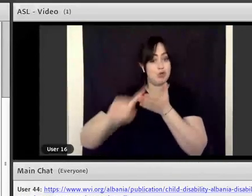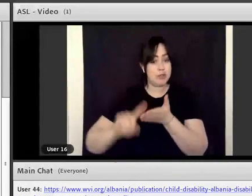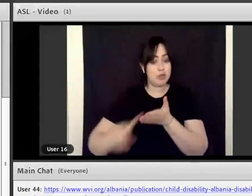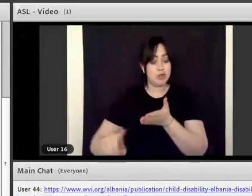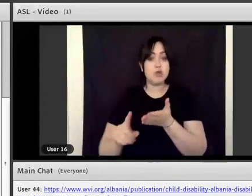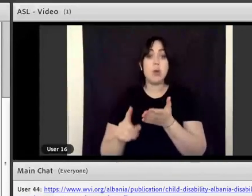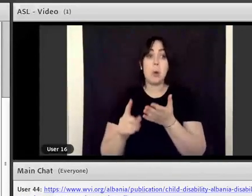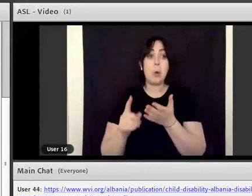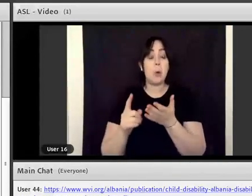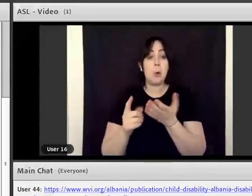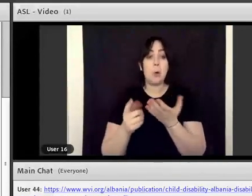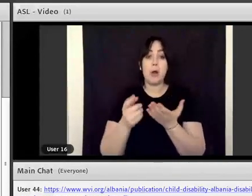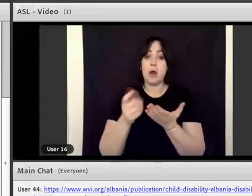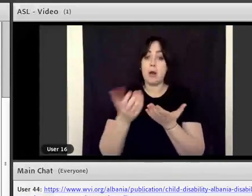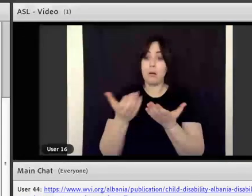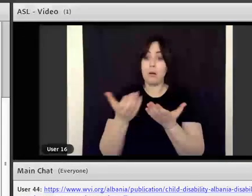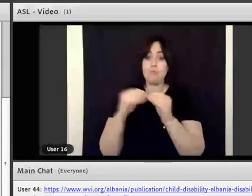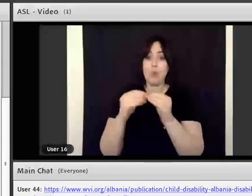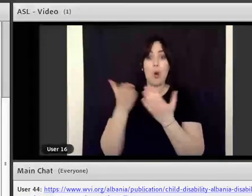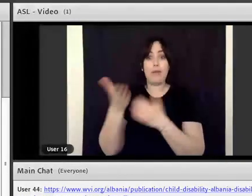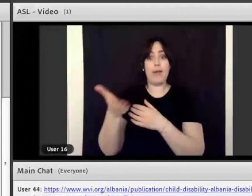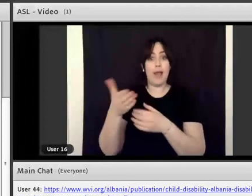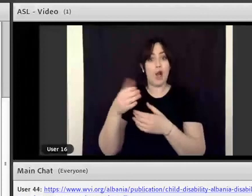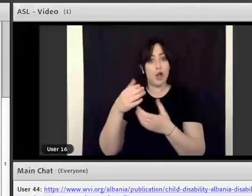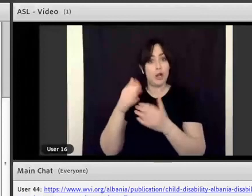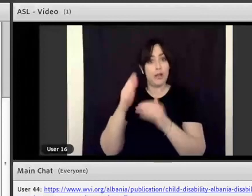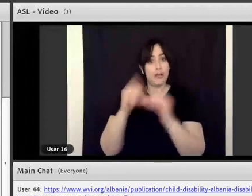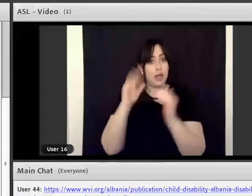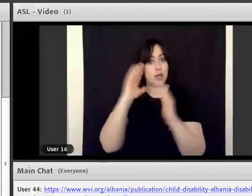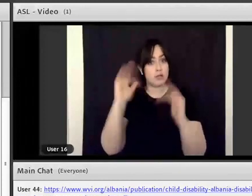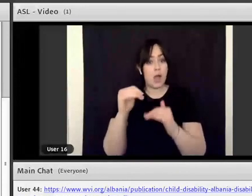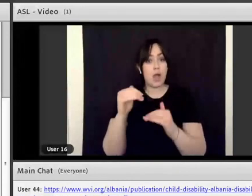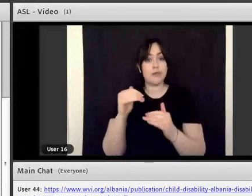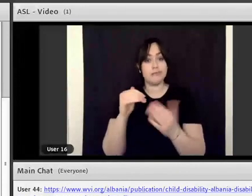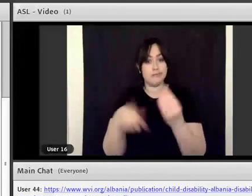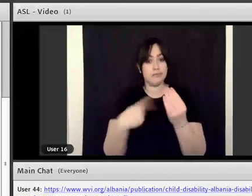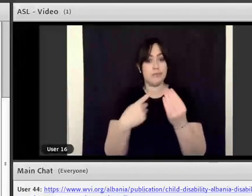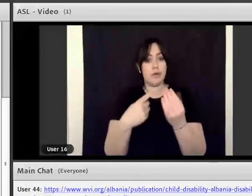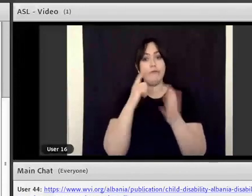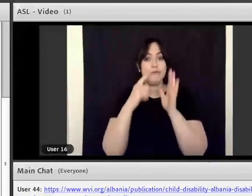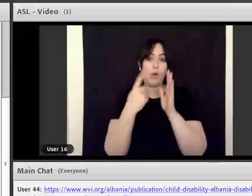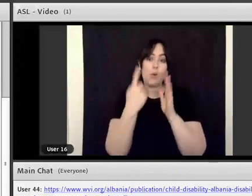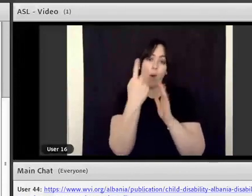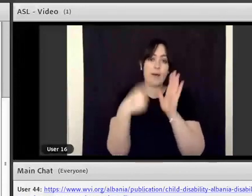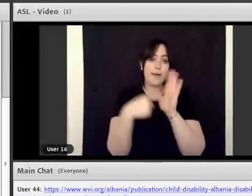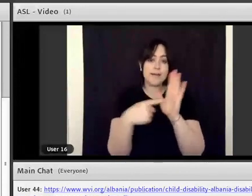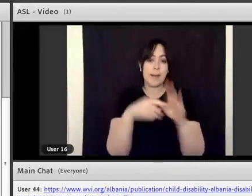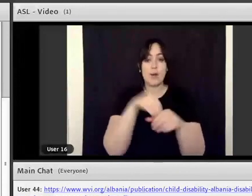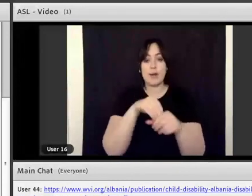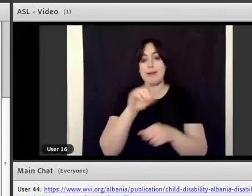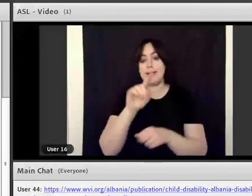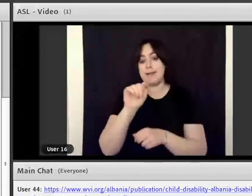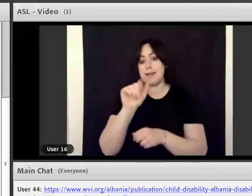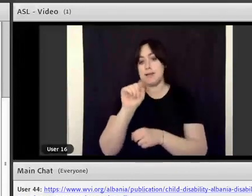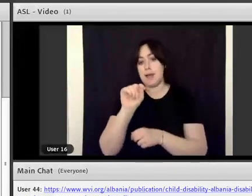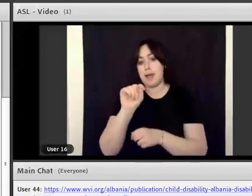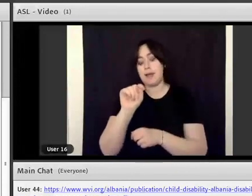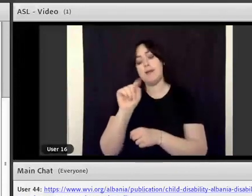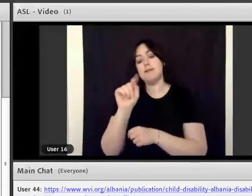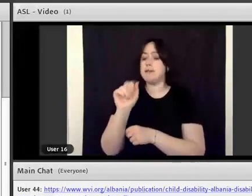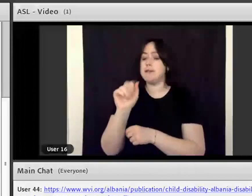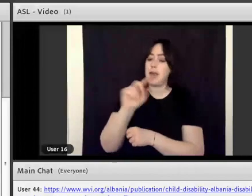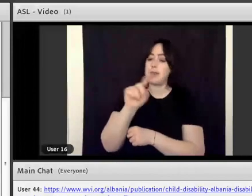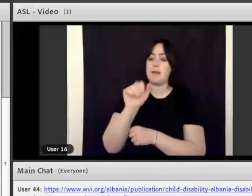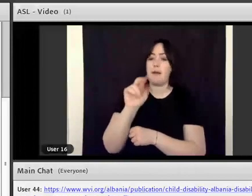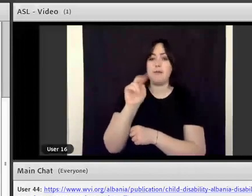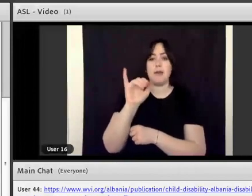been expected when looking at a place in Tanzania. And then we definitely overall thought with that side of the tree,